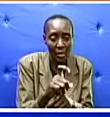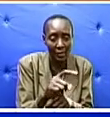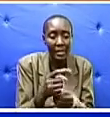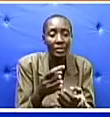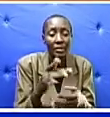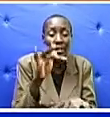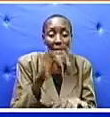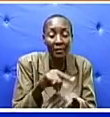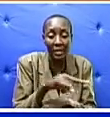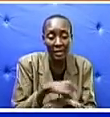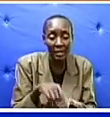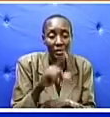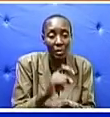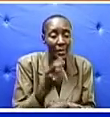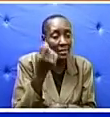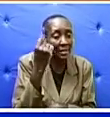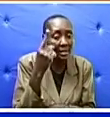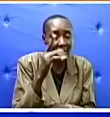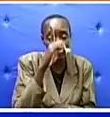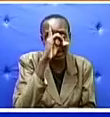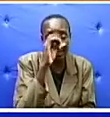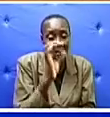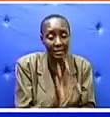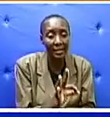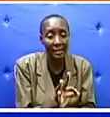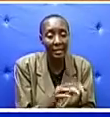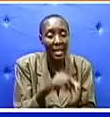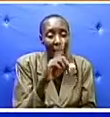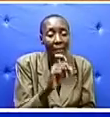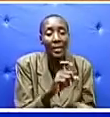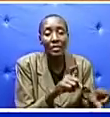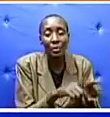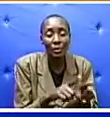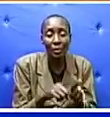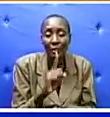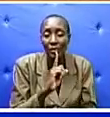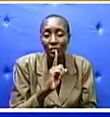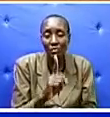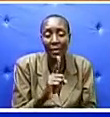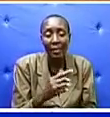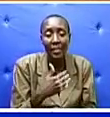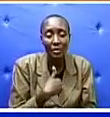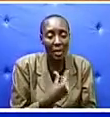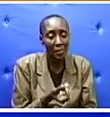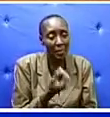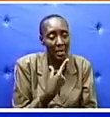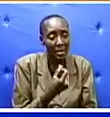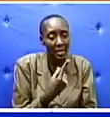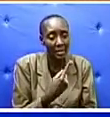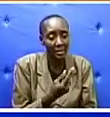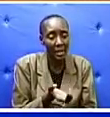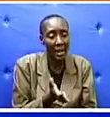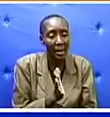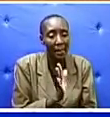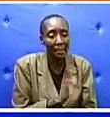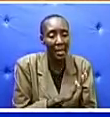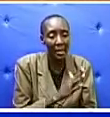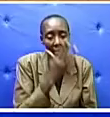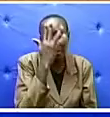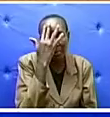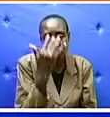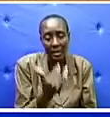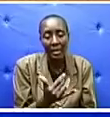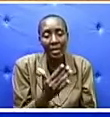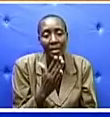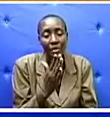they really need to understand it's a serious issue, and they need to make sure that we get our medications back. Okay. Because clearly